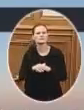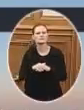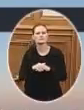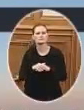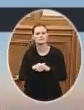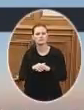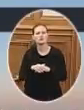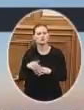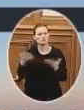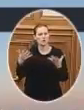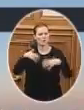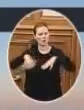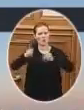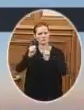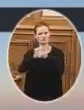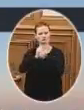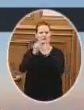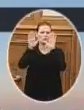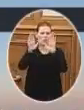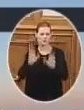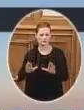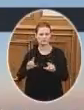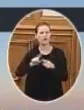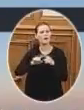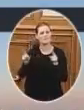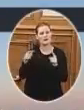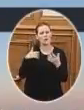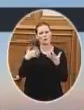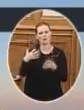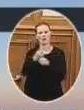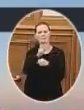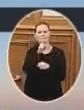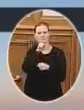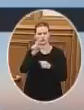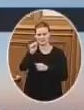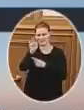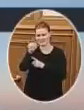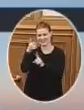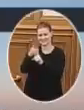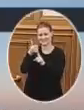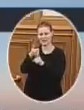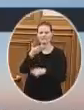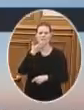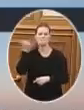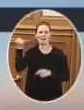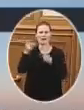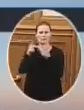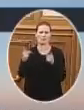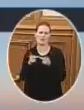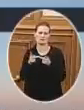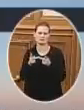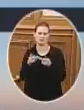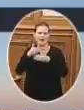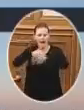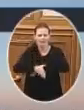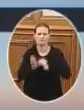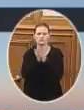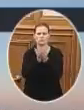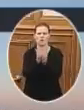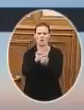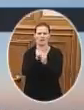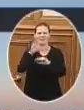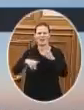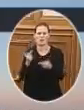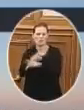The aftermath of the races, that San Francisco is better off because we've hosted these races, that we've introduced new programs and broken down more barriers